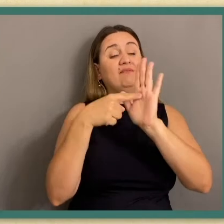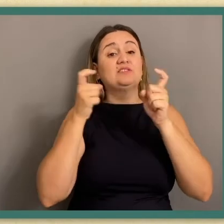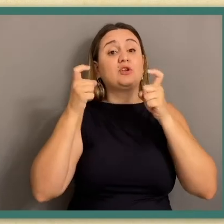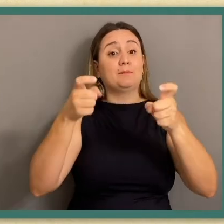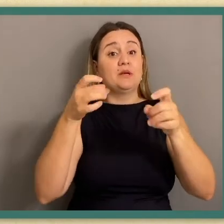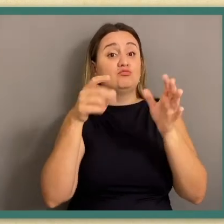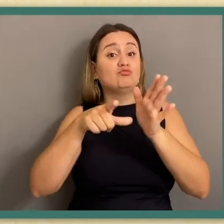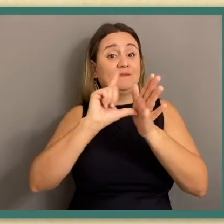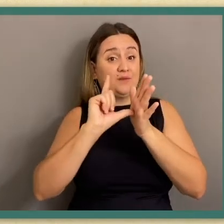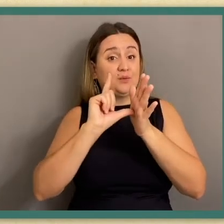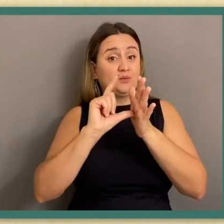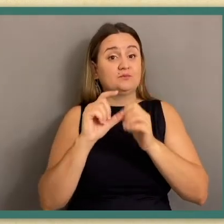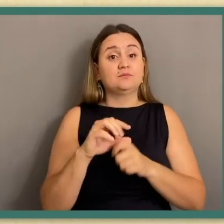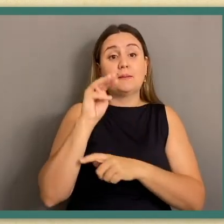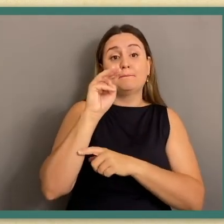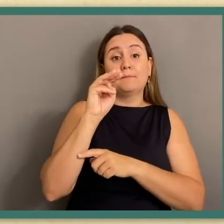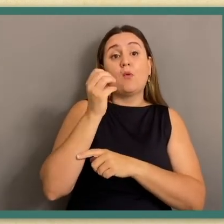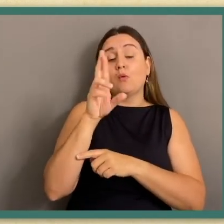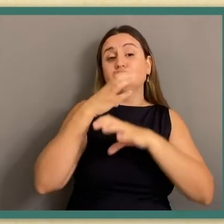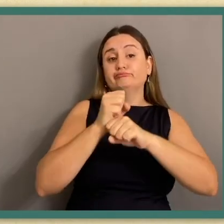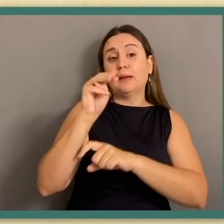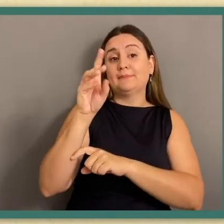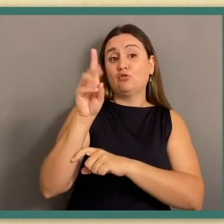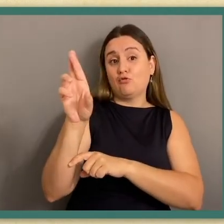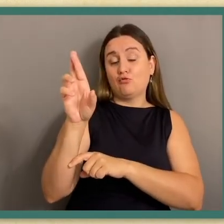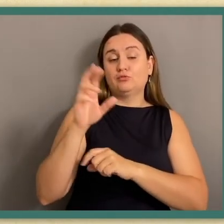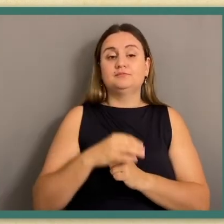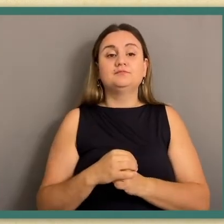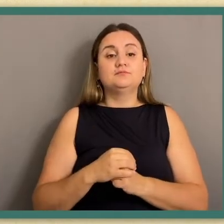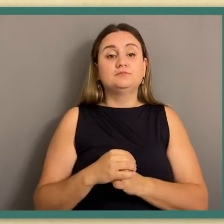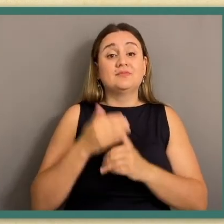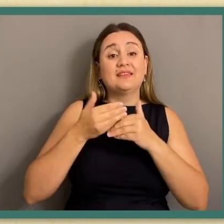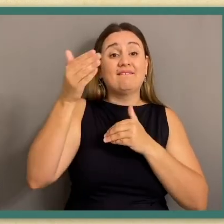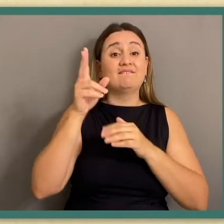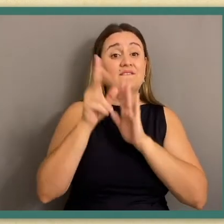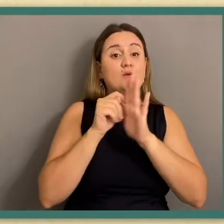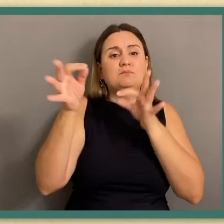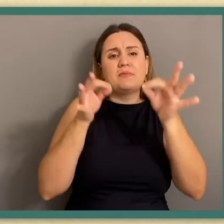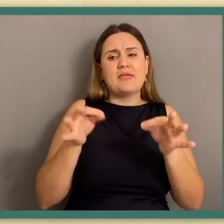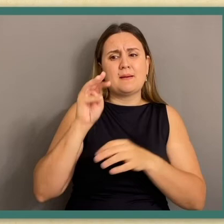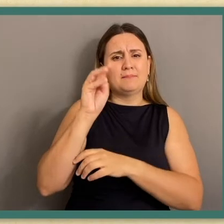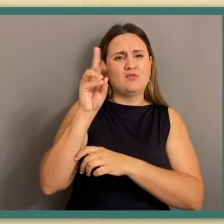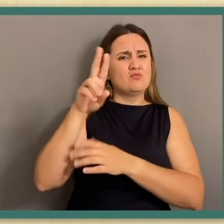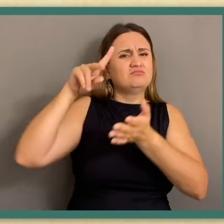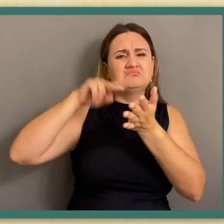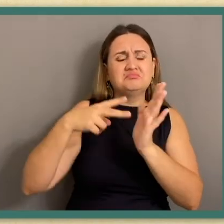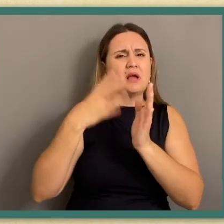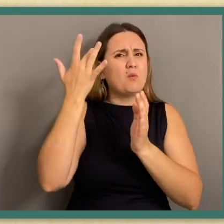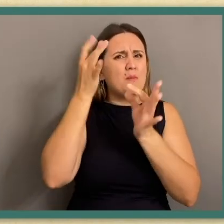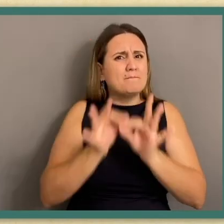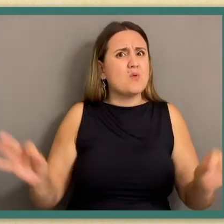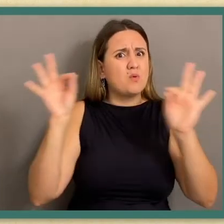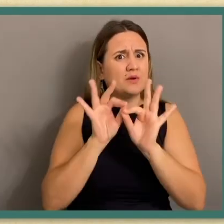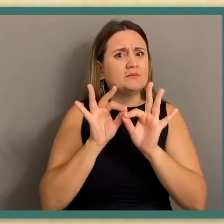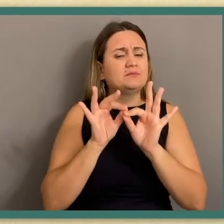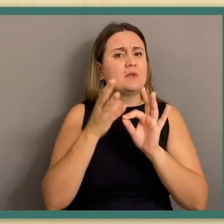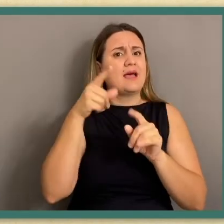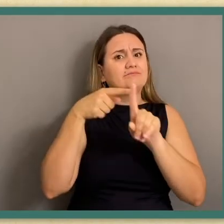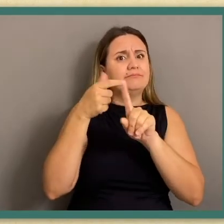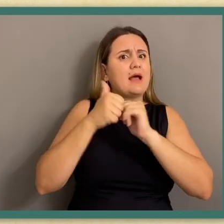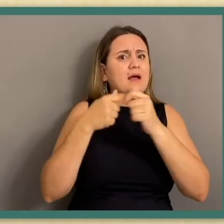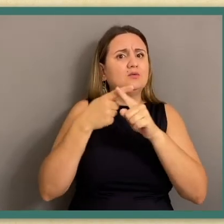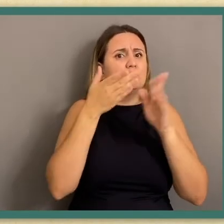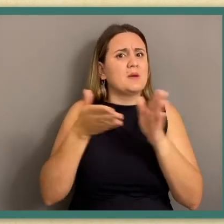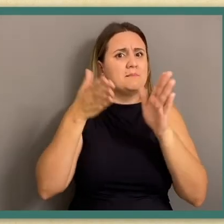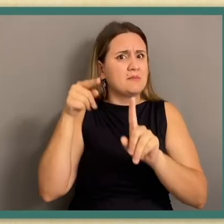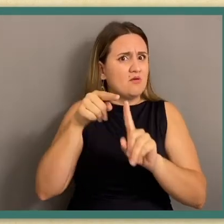Manifestation Determination Review, or MDR. Our next video explains what an MDR is, why it is important, and how